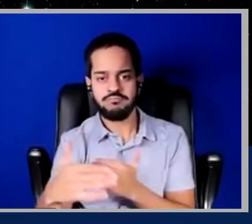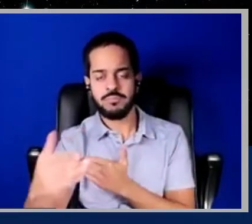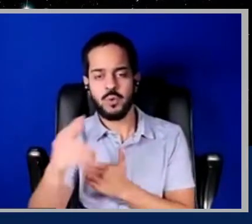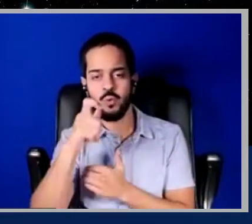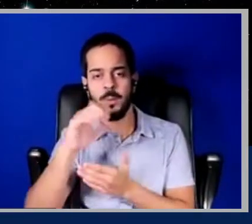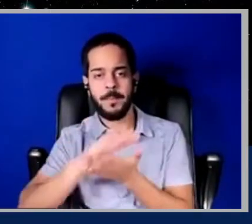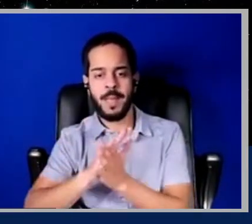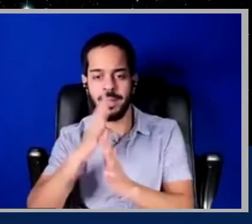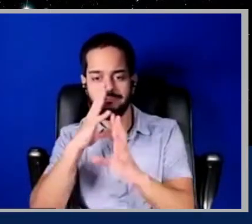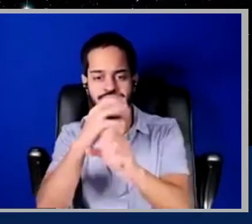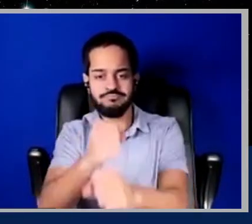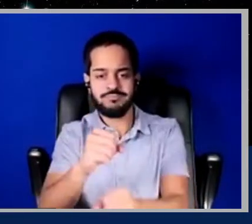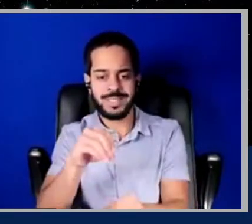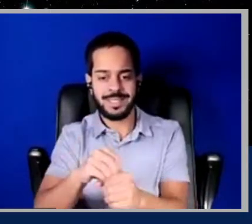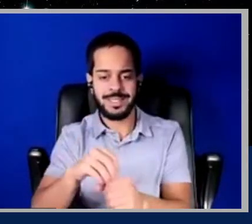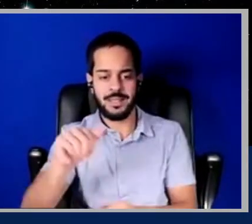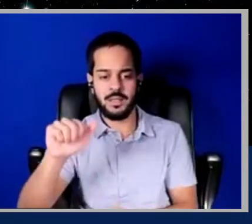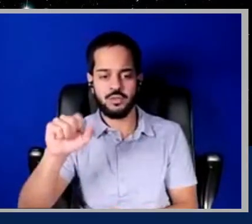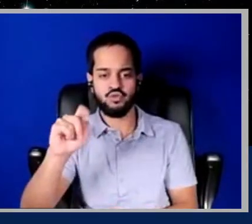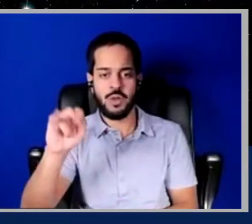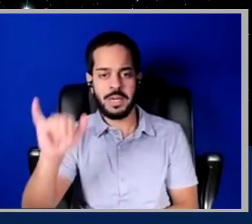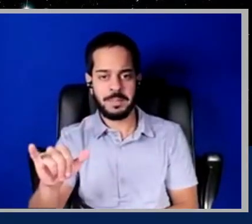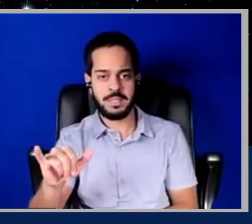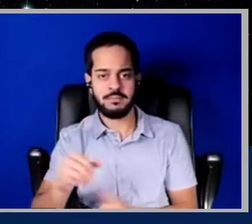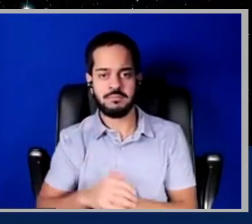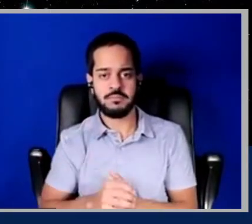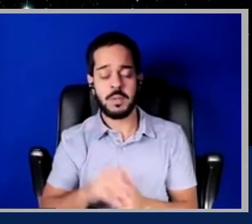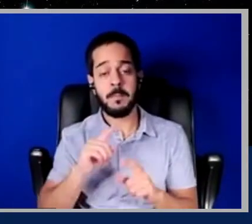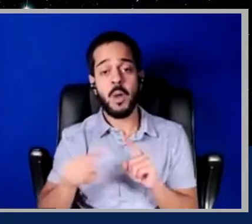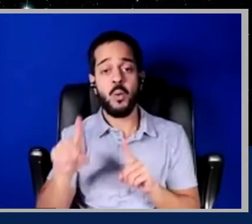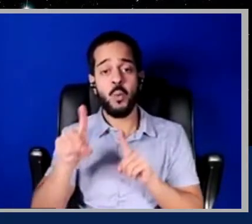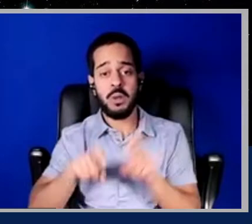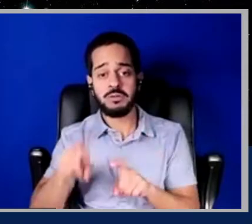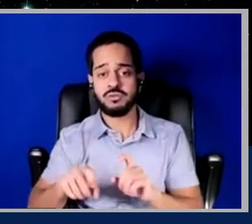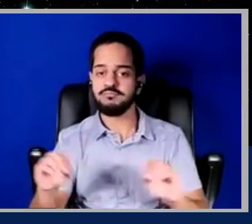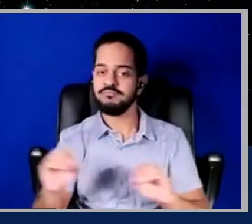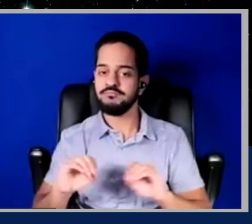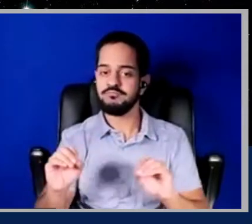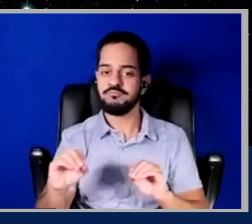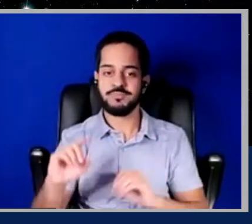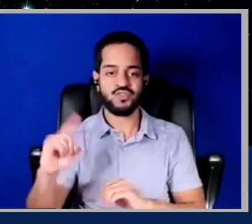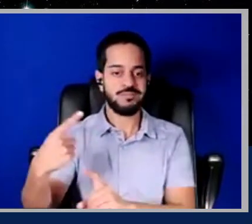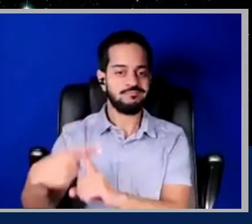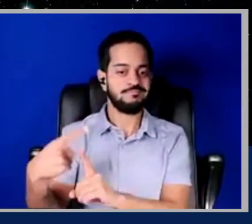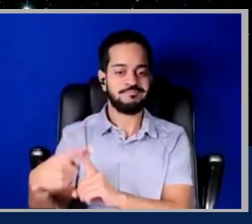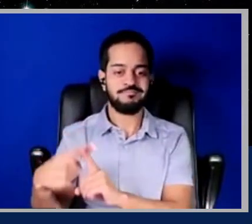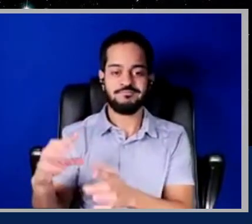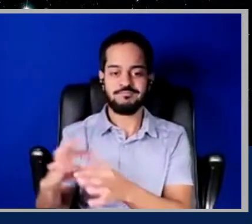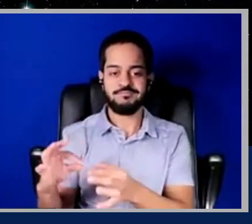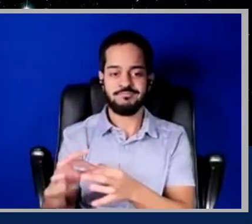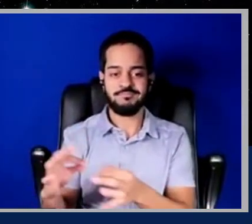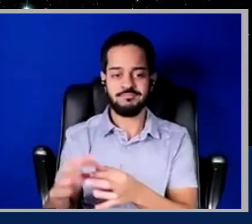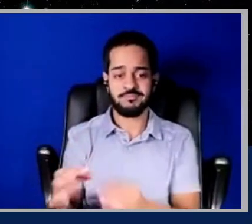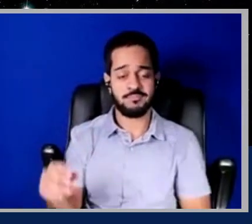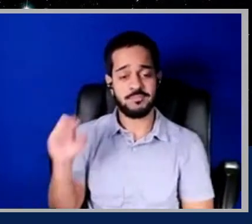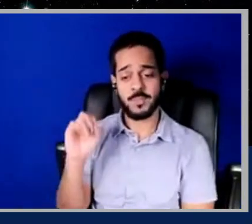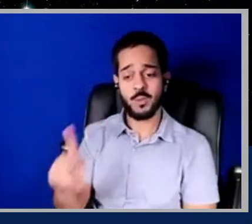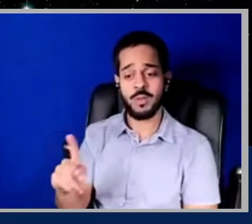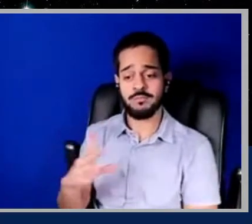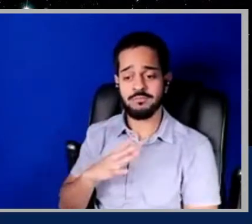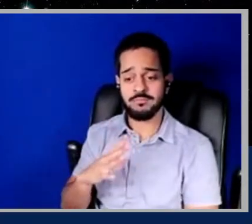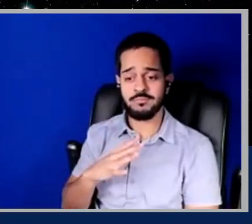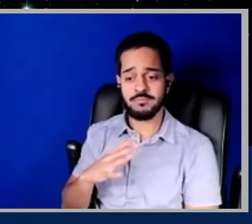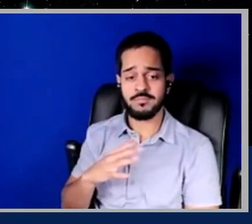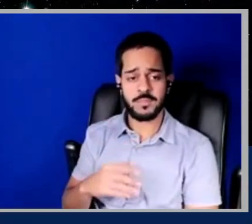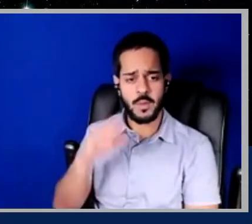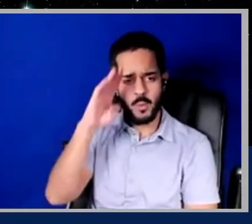Quite a few messages like that coming through. Not a lot of questions. That's okay. Alicia, I know that you